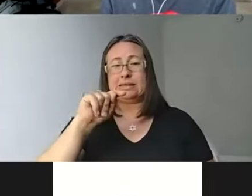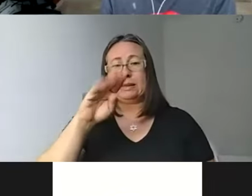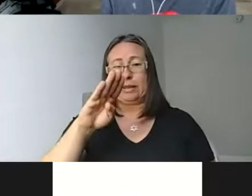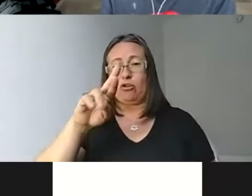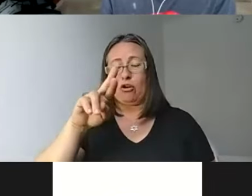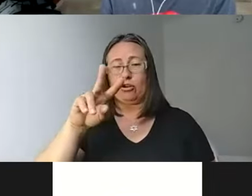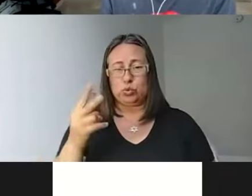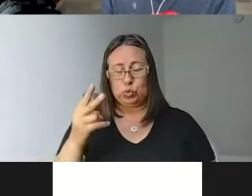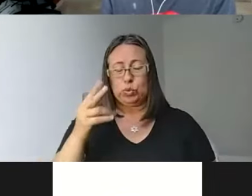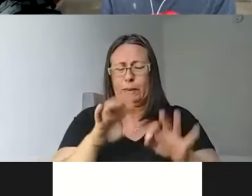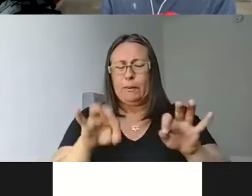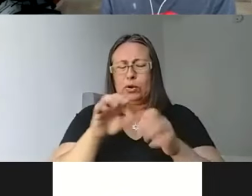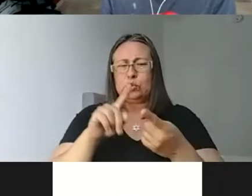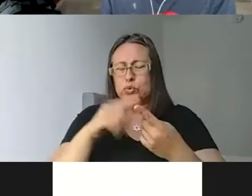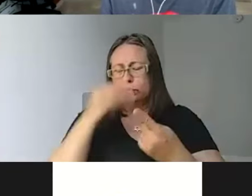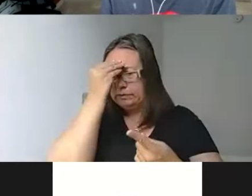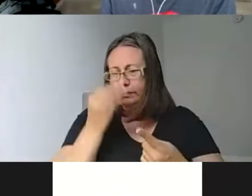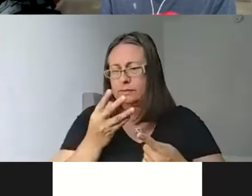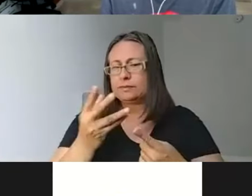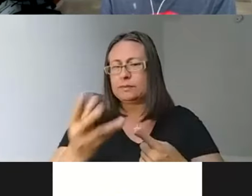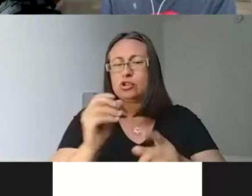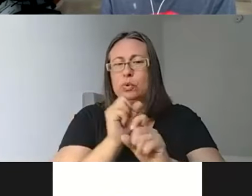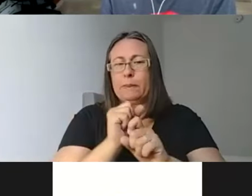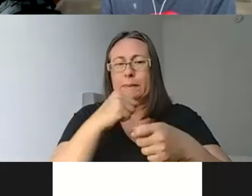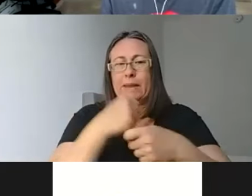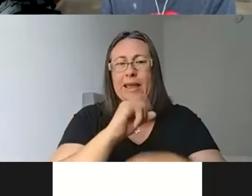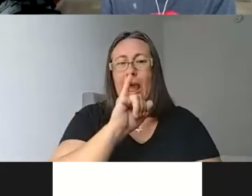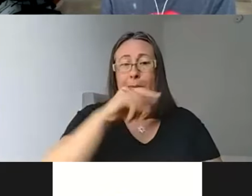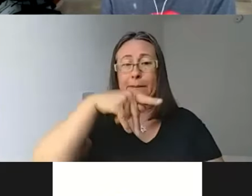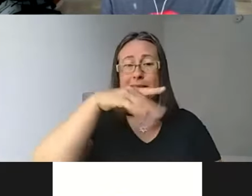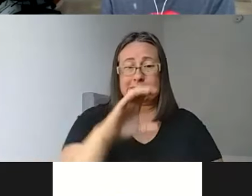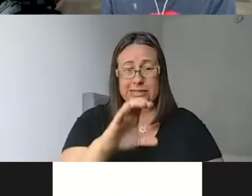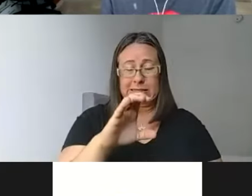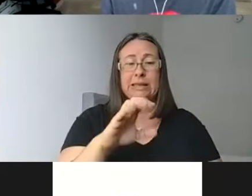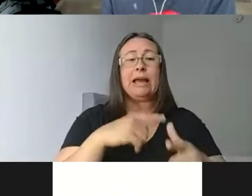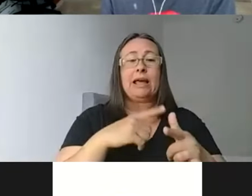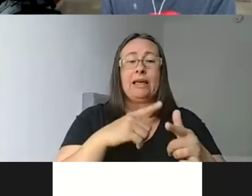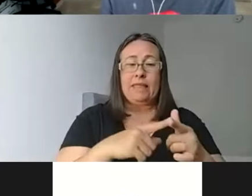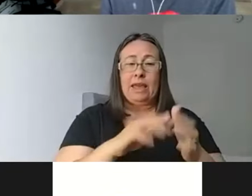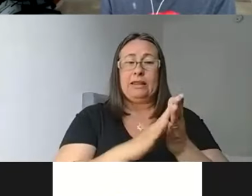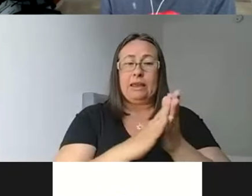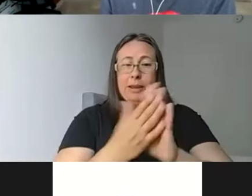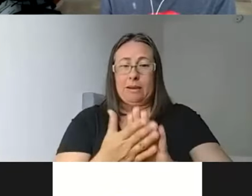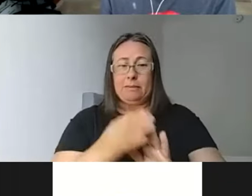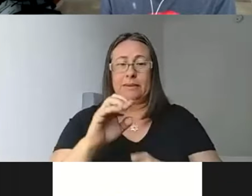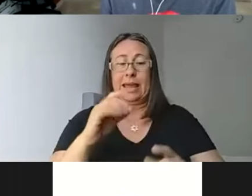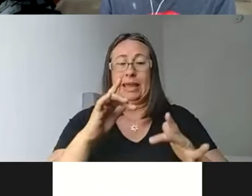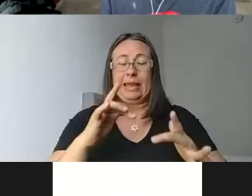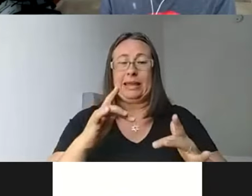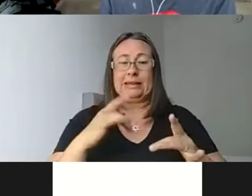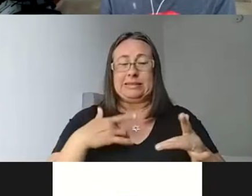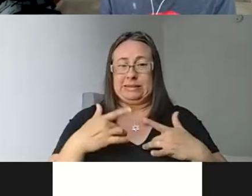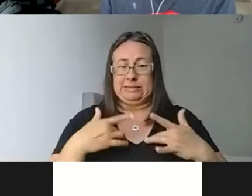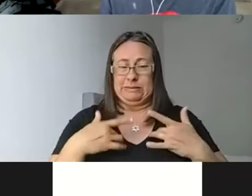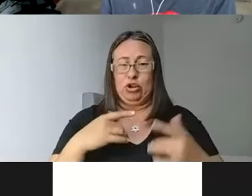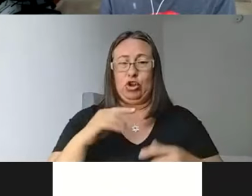important for telling these progenitors to make these IPCs and eventually excitatory neurons. And a lot of